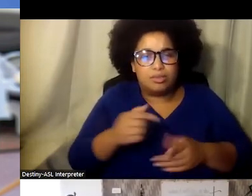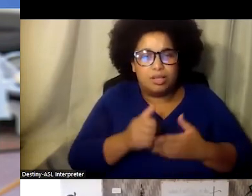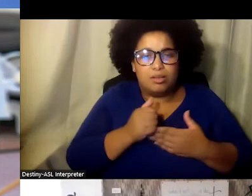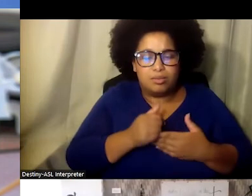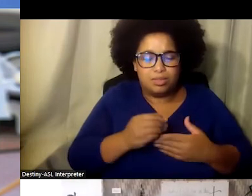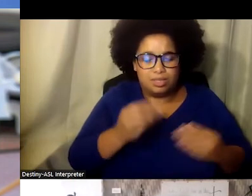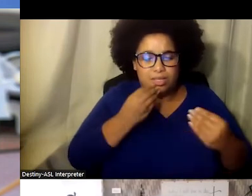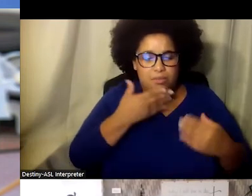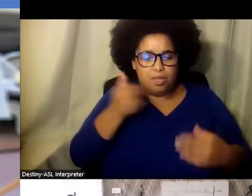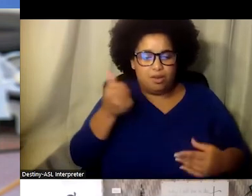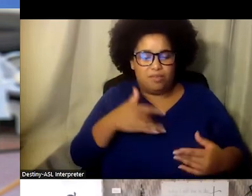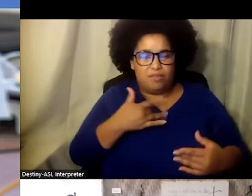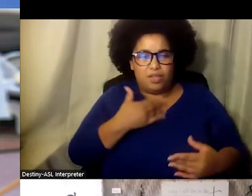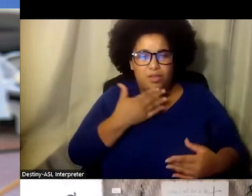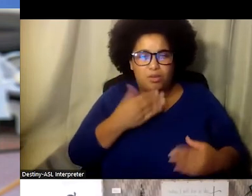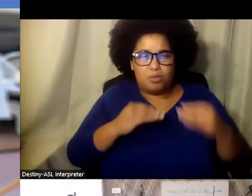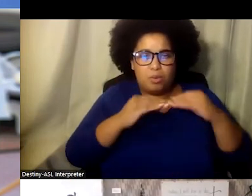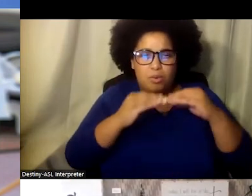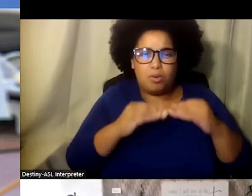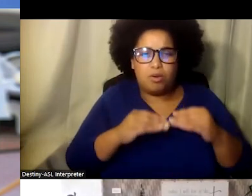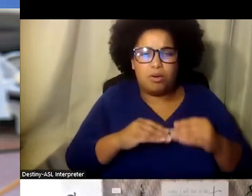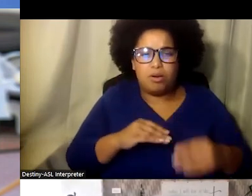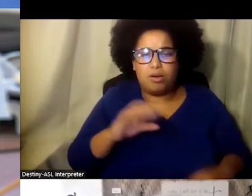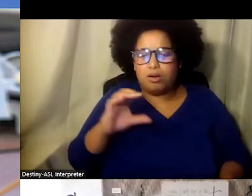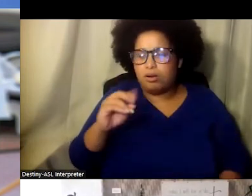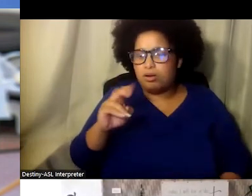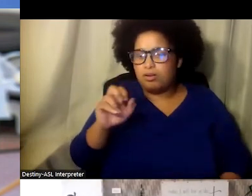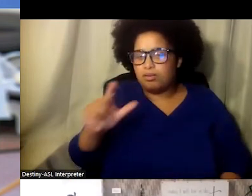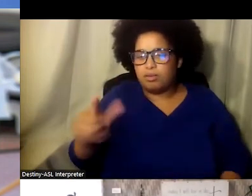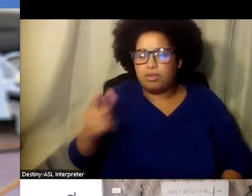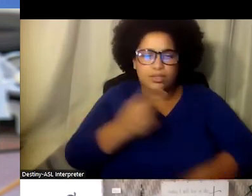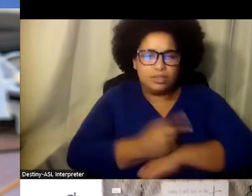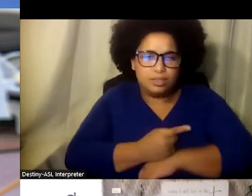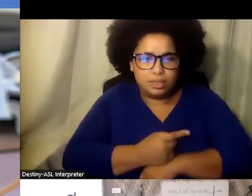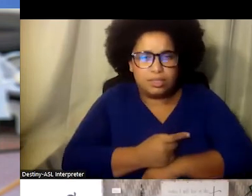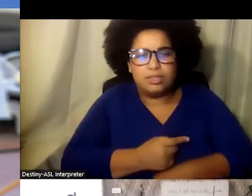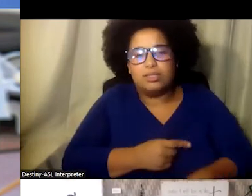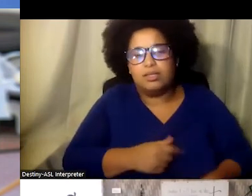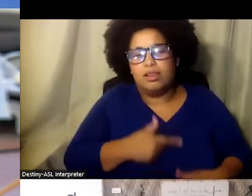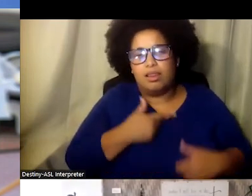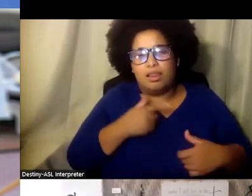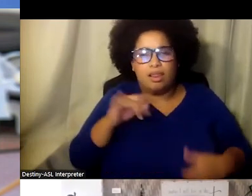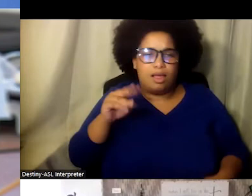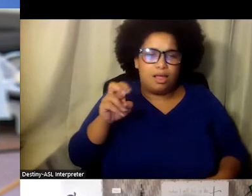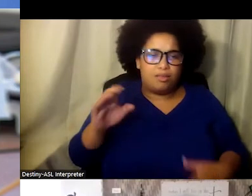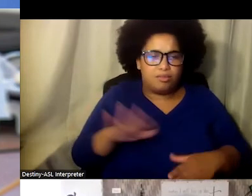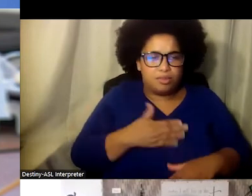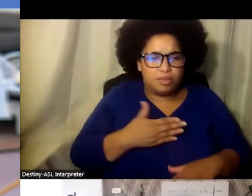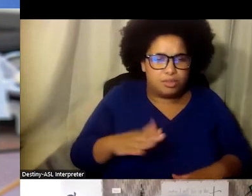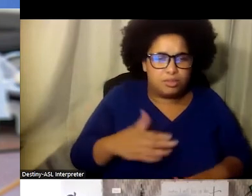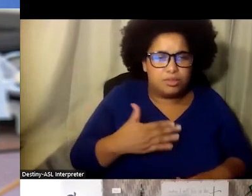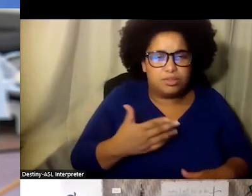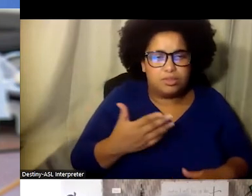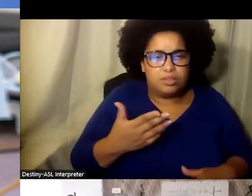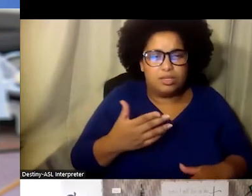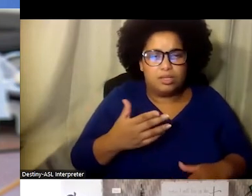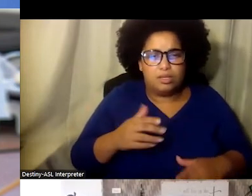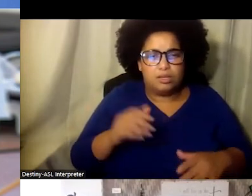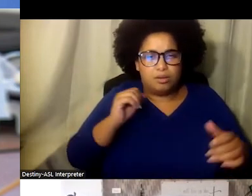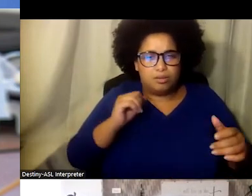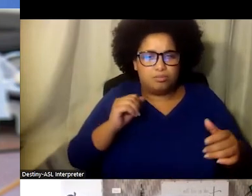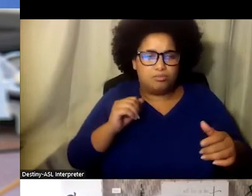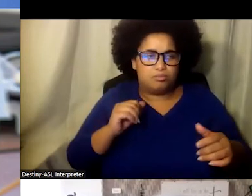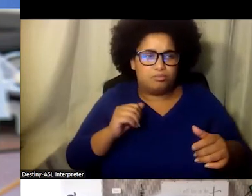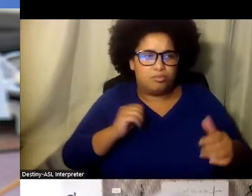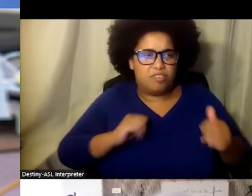stuff like have a carnival day, Halloween costume contest, live music performances, and intergenerational balloon volleyball.